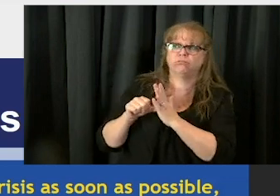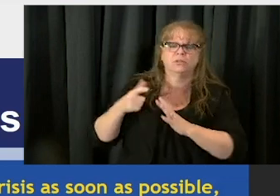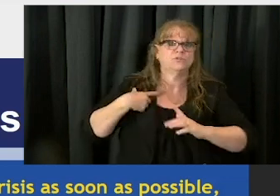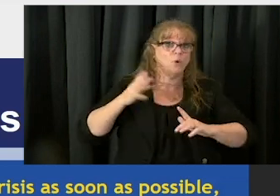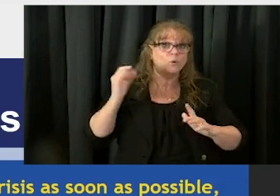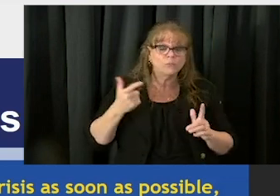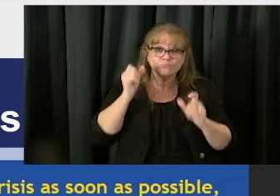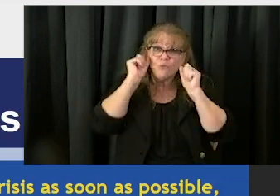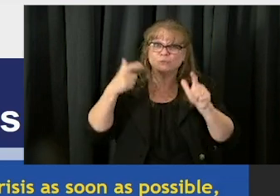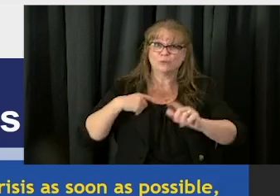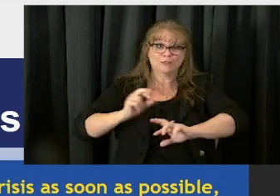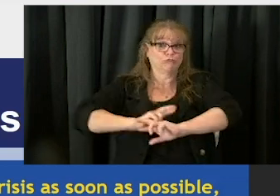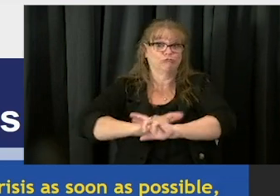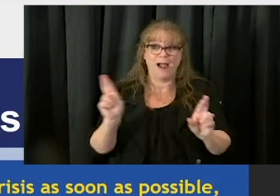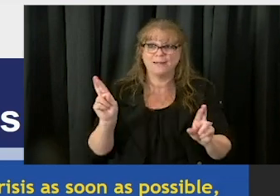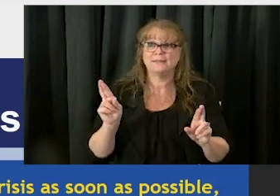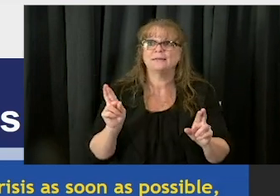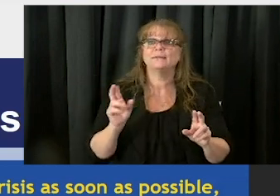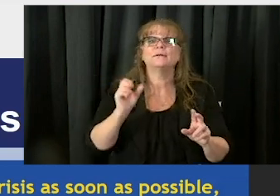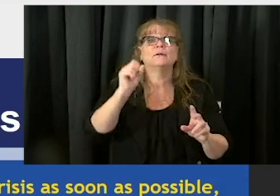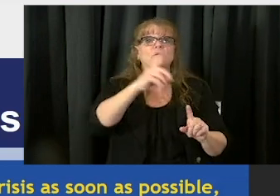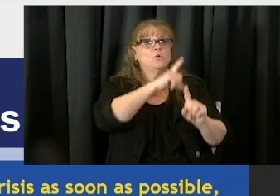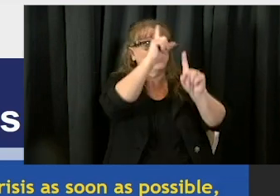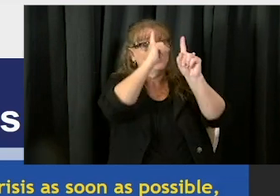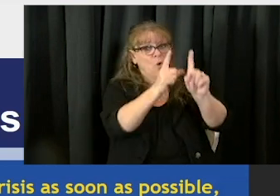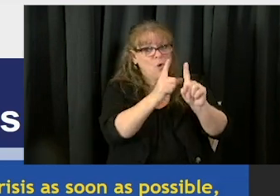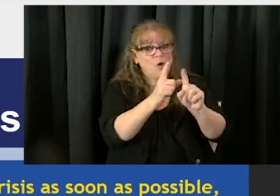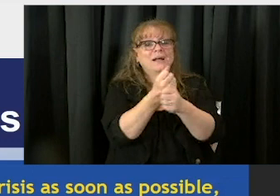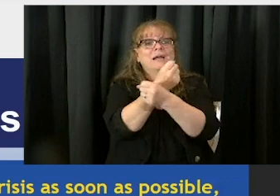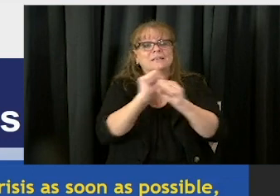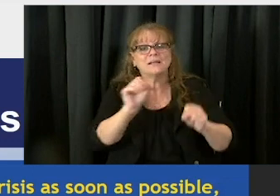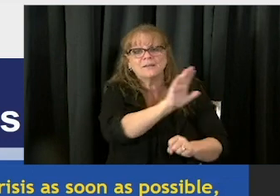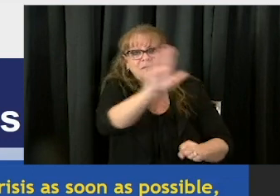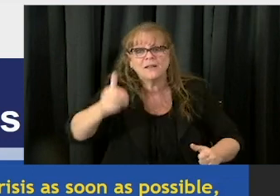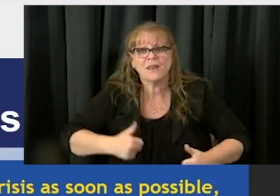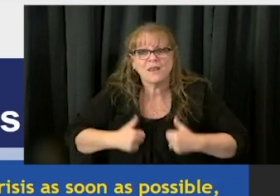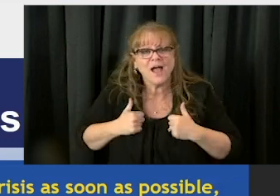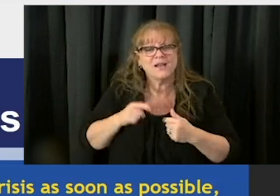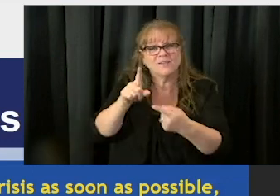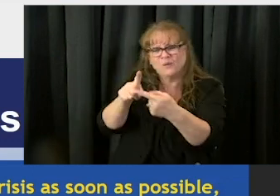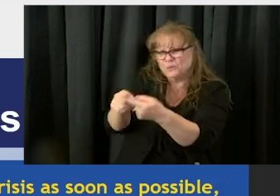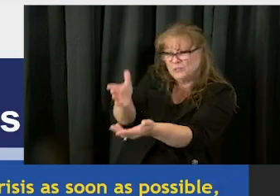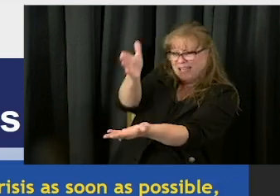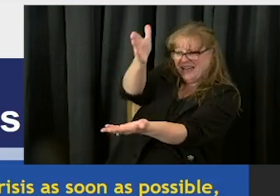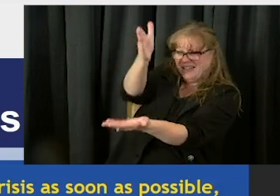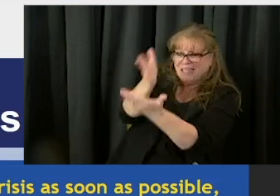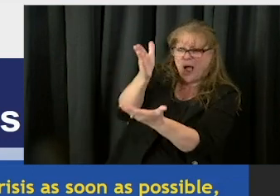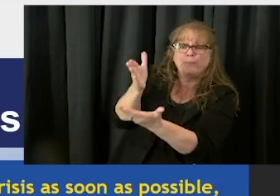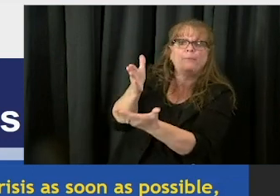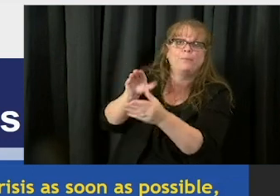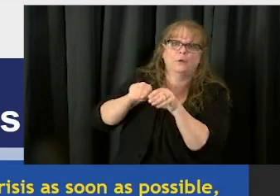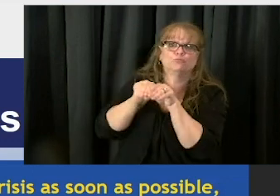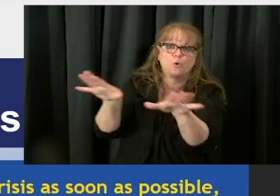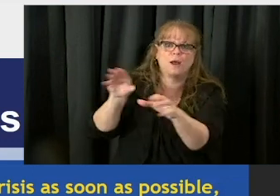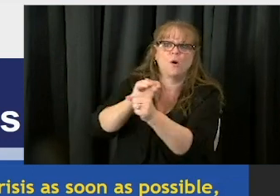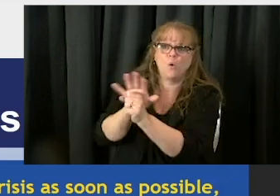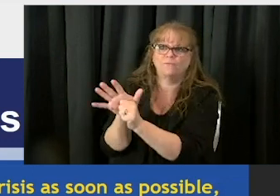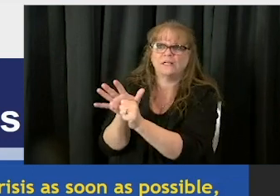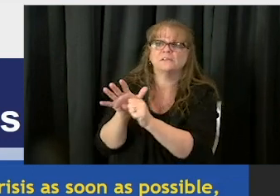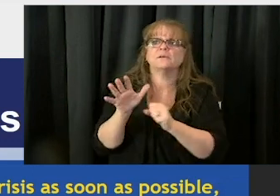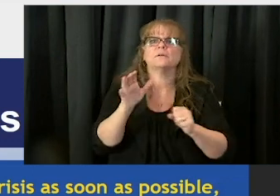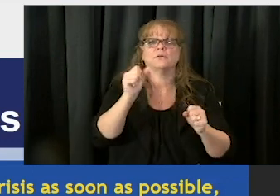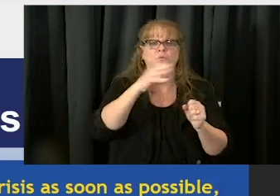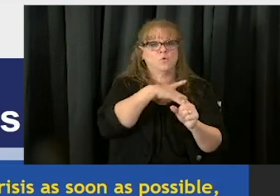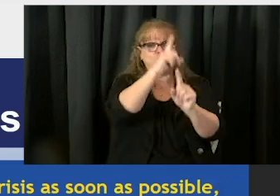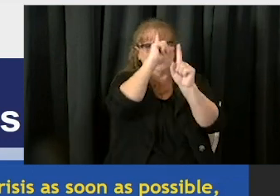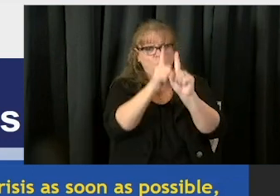as possible, our mission is to distribute vaccines as quickly as the federal supply chain allows, as well